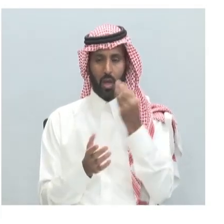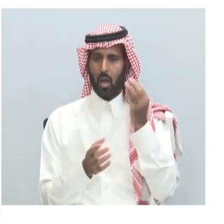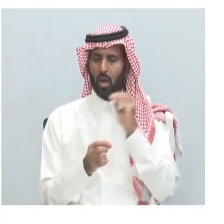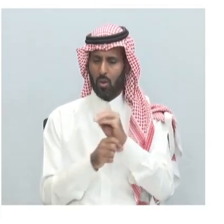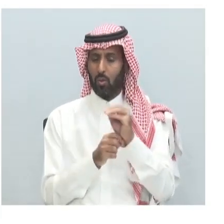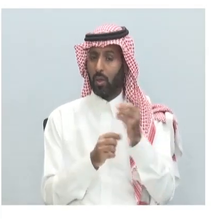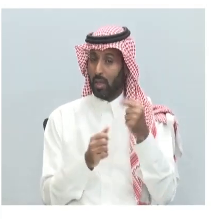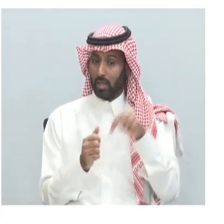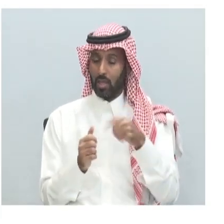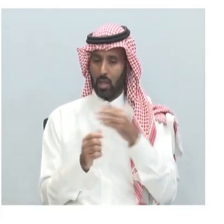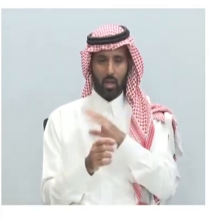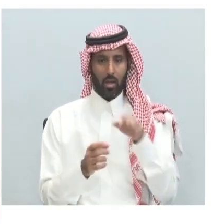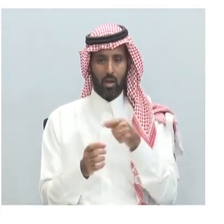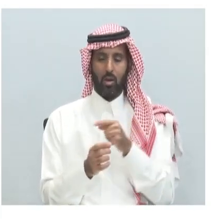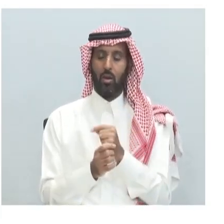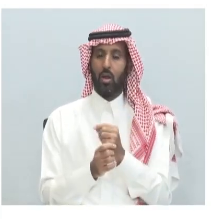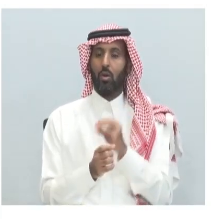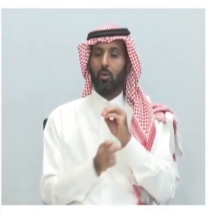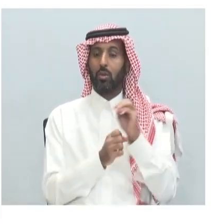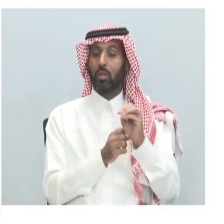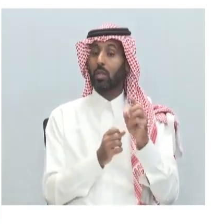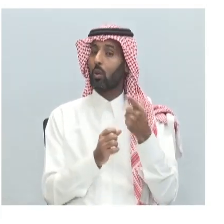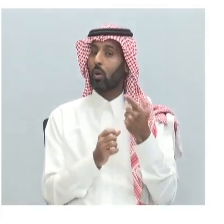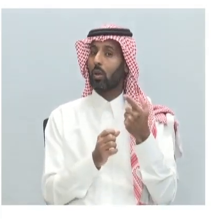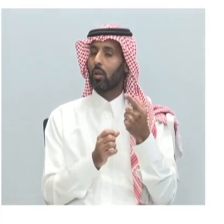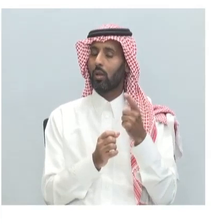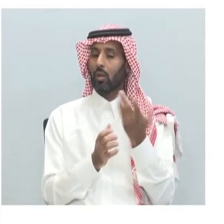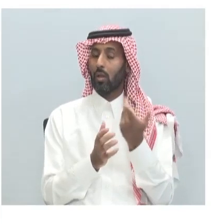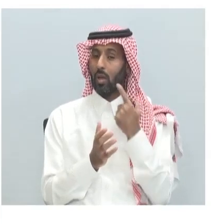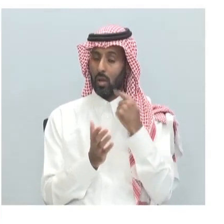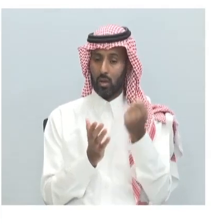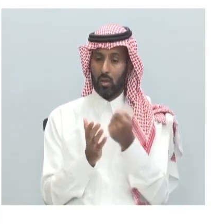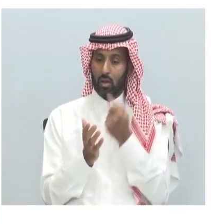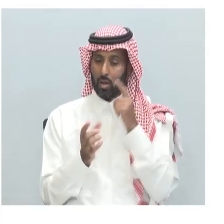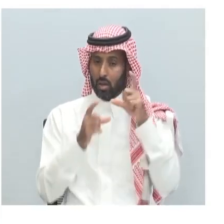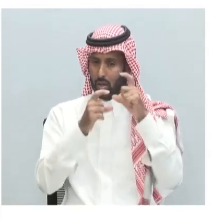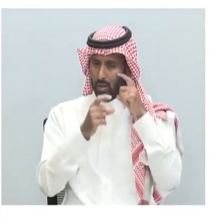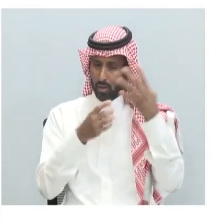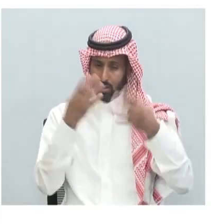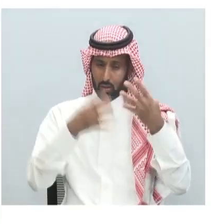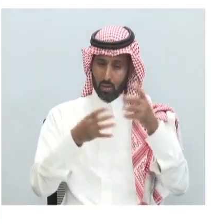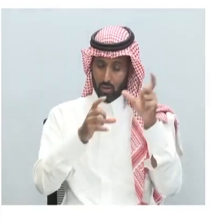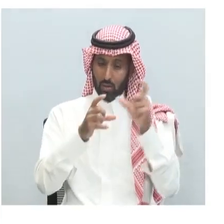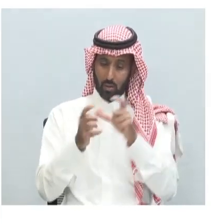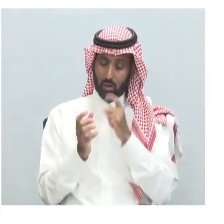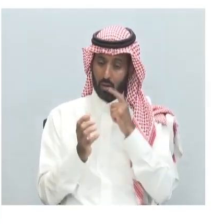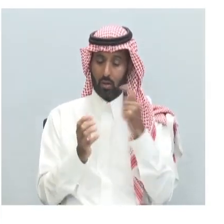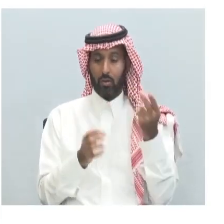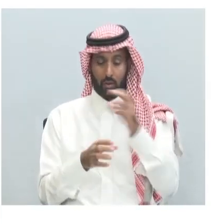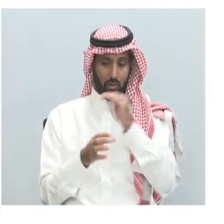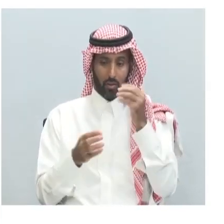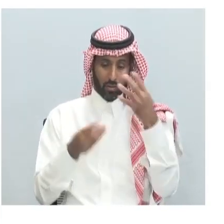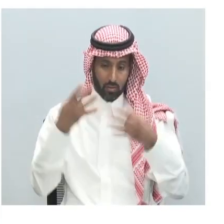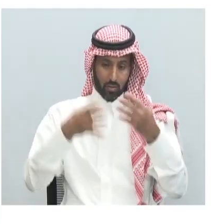today, how to match pictures to the relevant words, write the missing letters according to the pictures, match the correct statements to each other